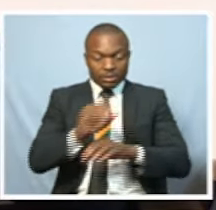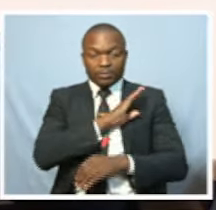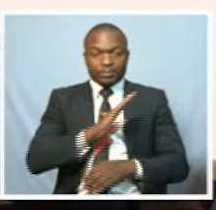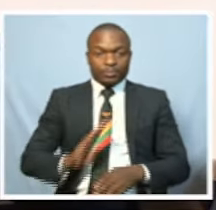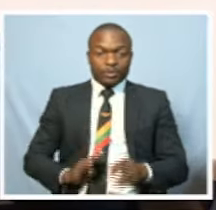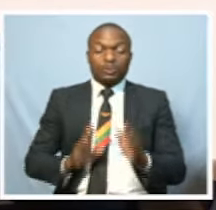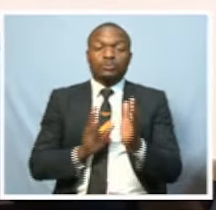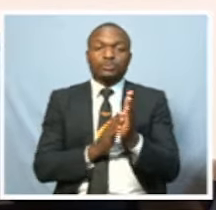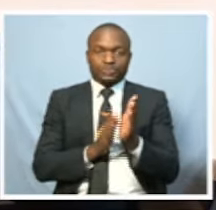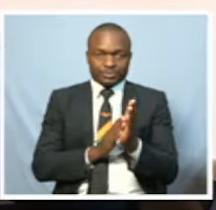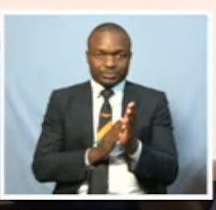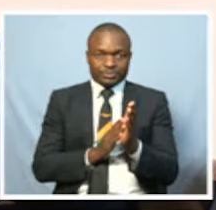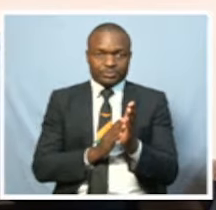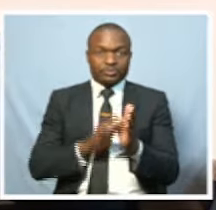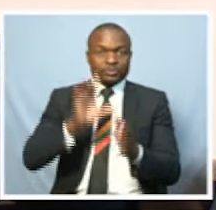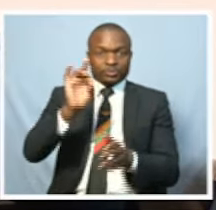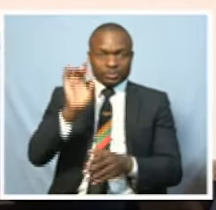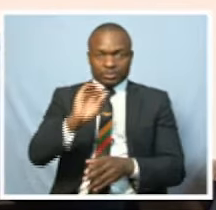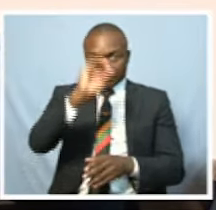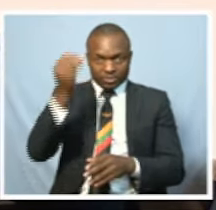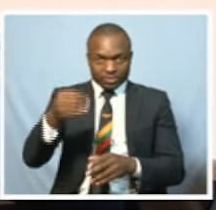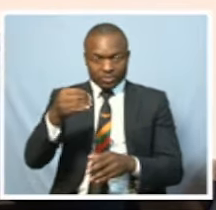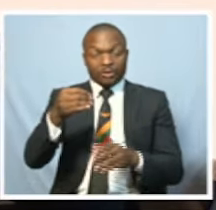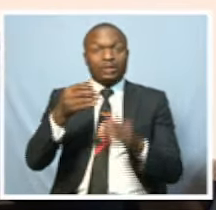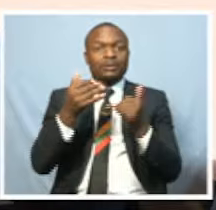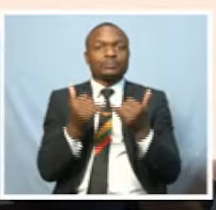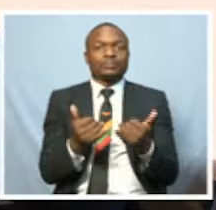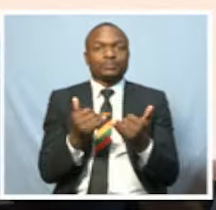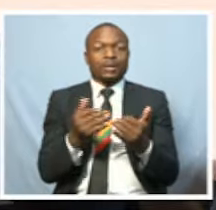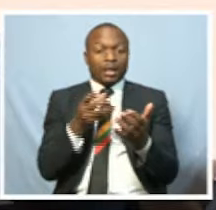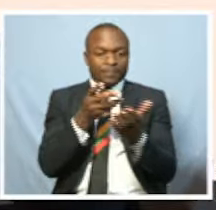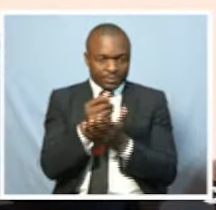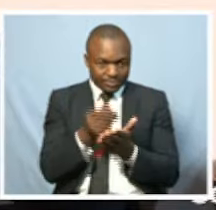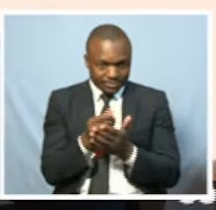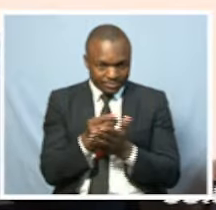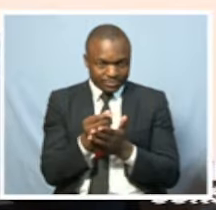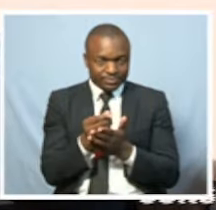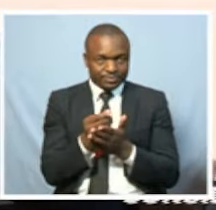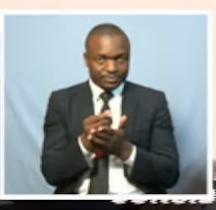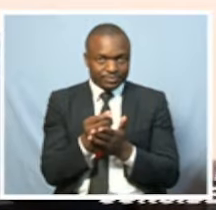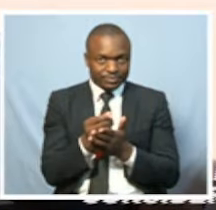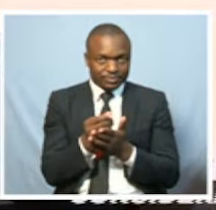school which is at 80% status, and the funds